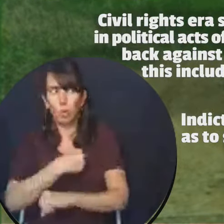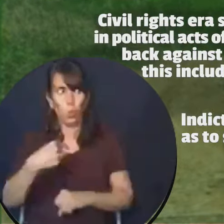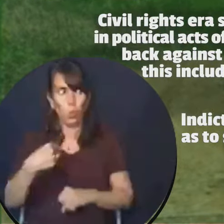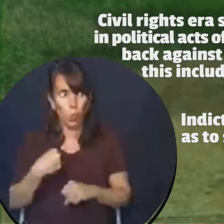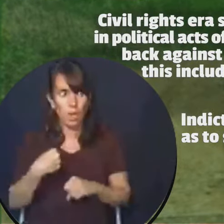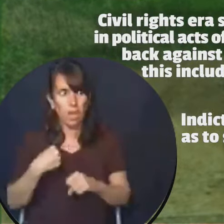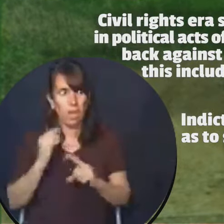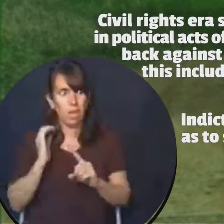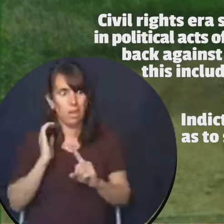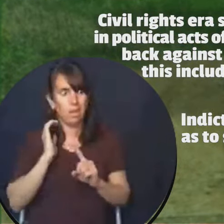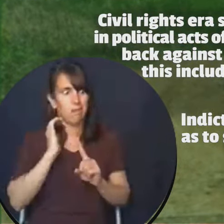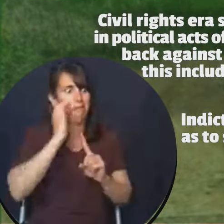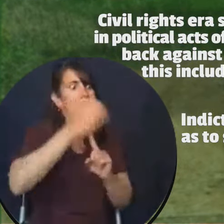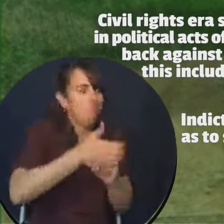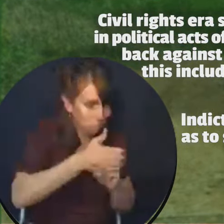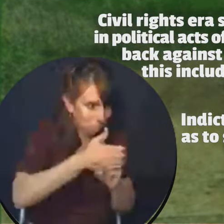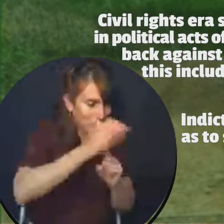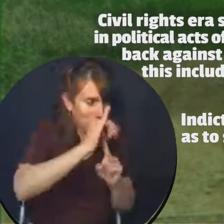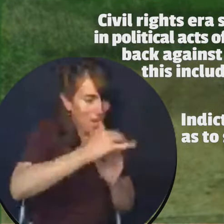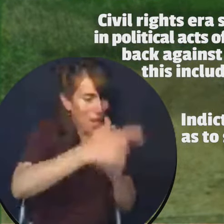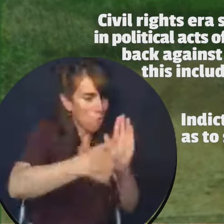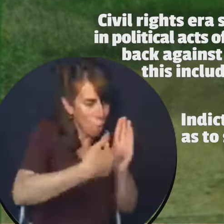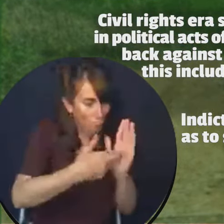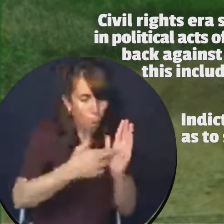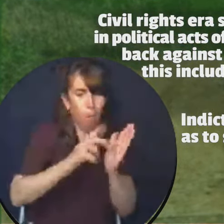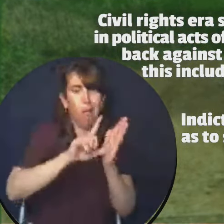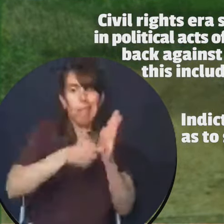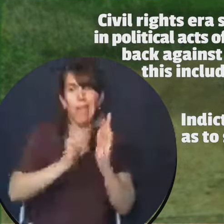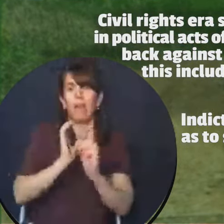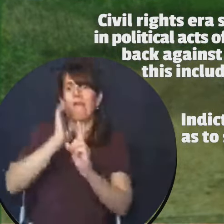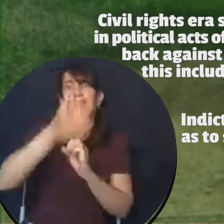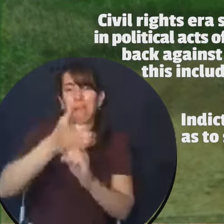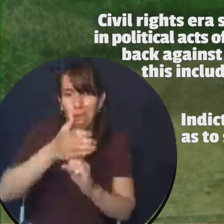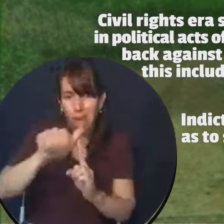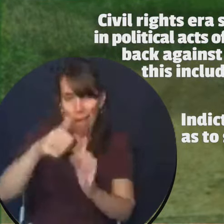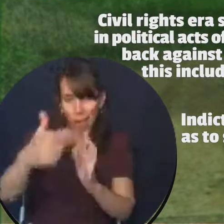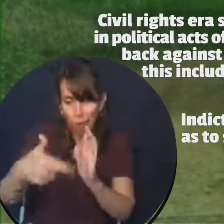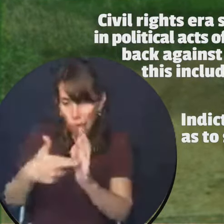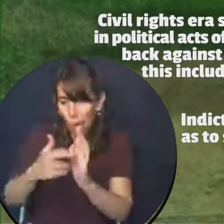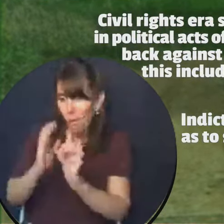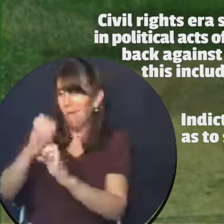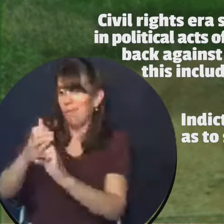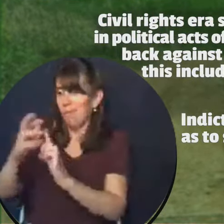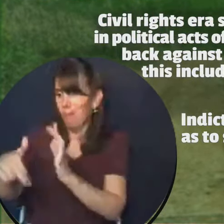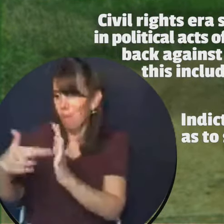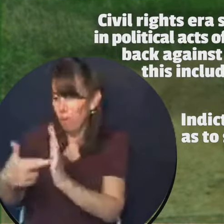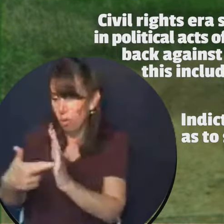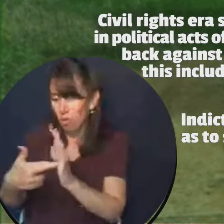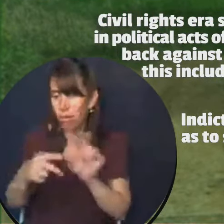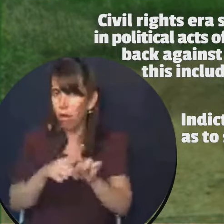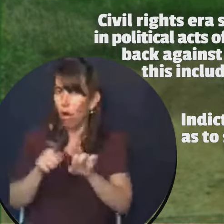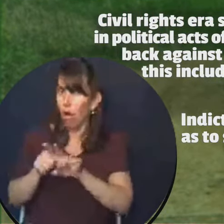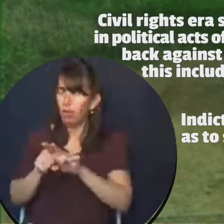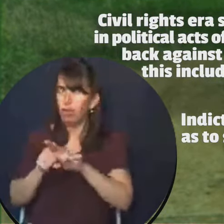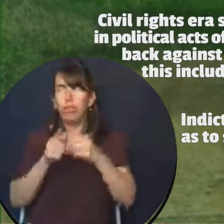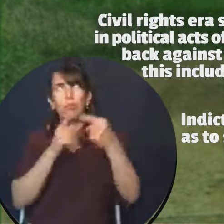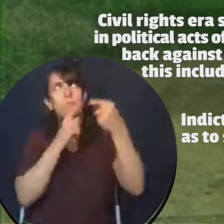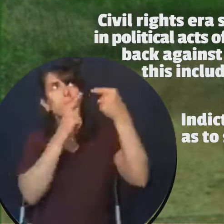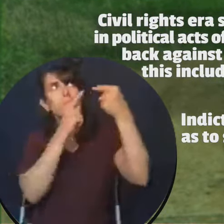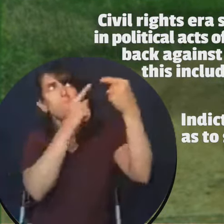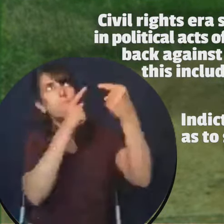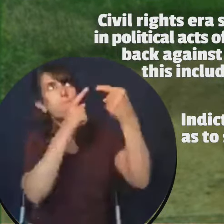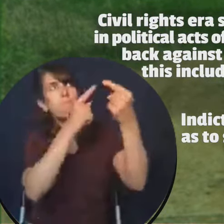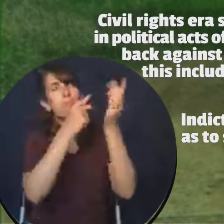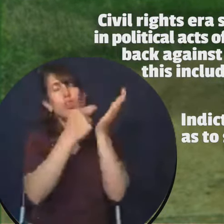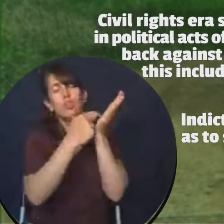filling need where we see need being, and then also intervening at a higher level. We do the individual work, and then we invite